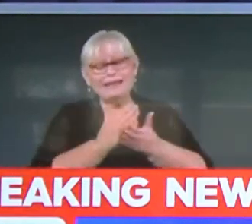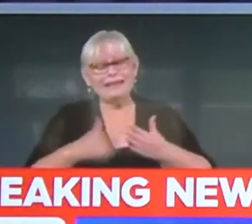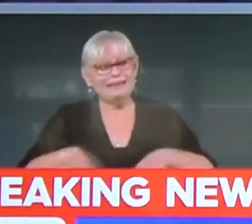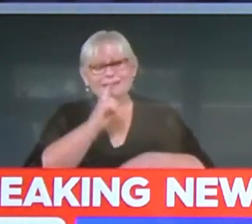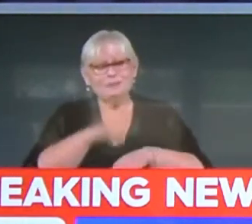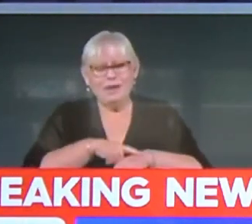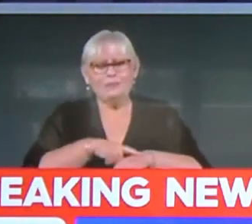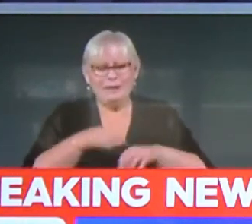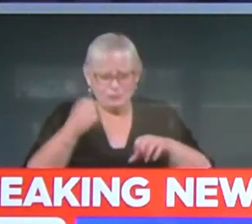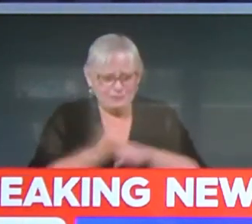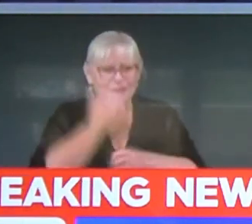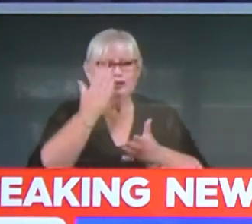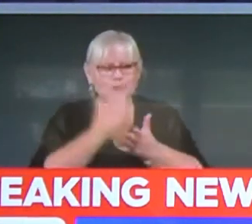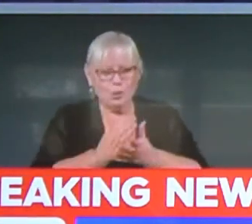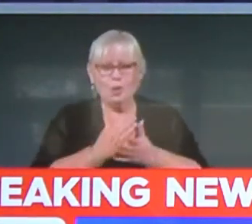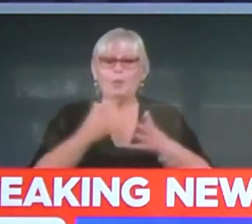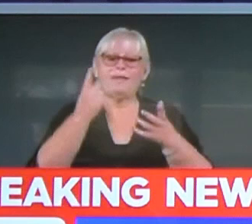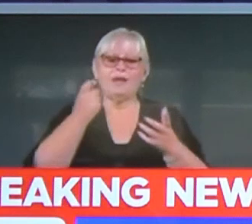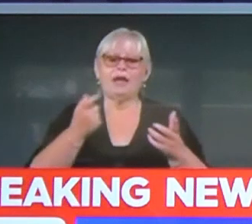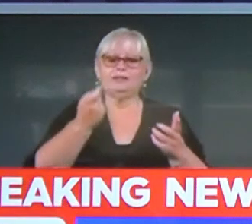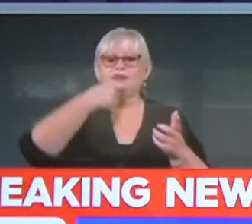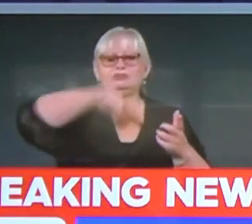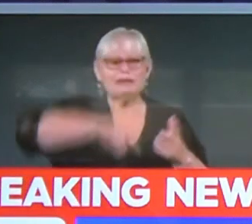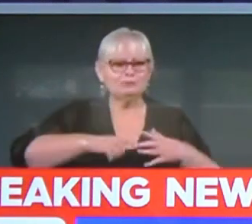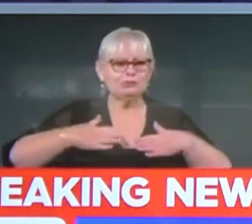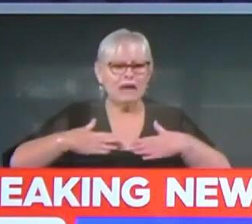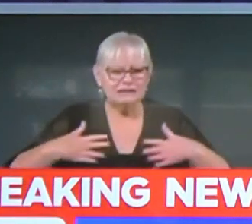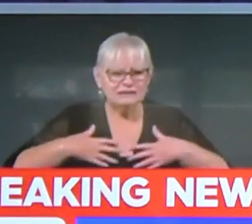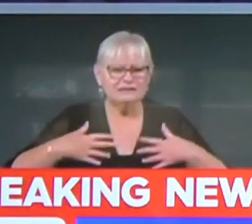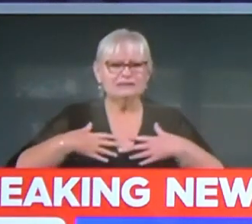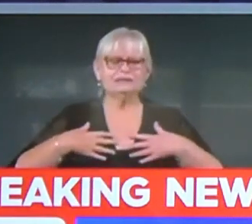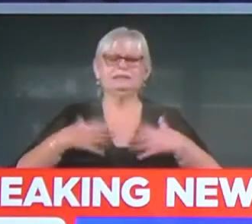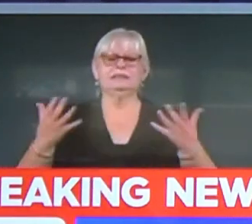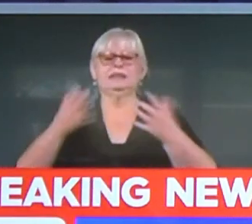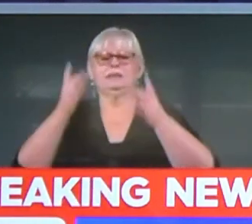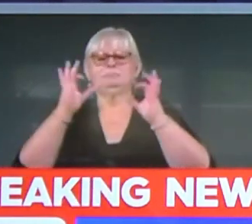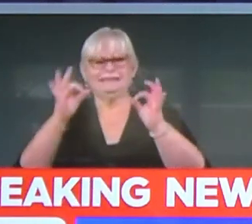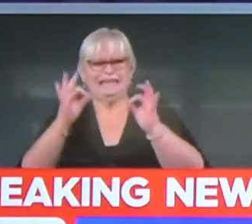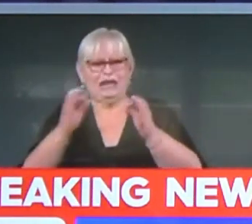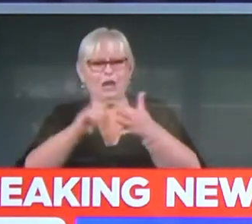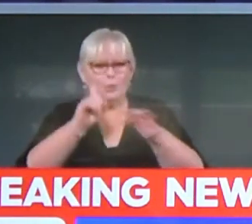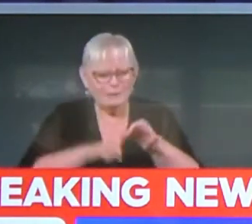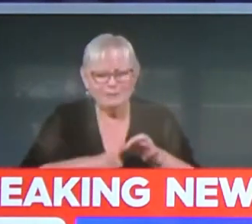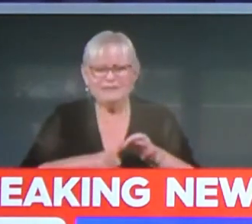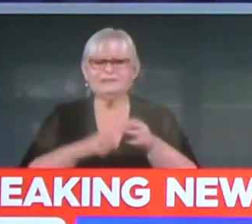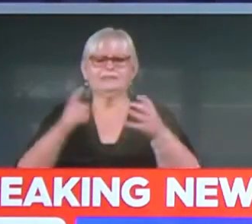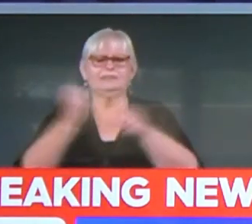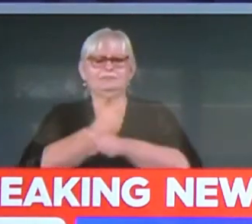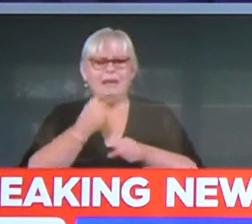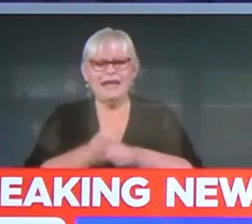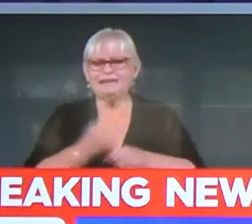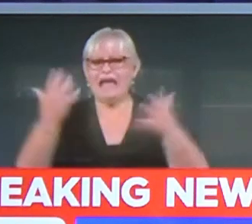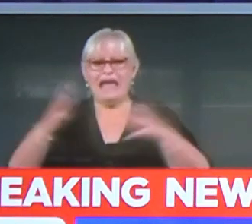being spent on ensuring that we get respirators, that we get personal protective equipment manufactured, that we have enough hand sanitizer. I mean,